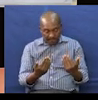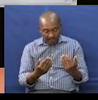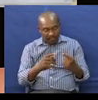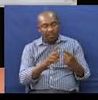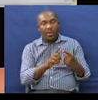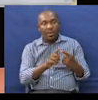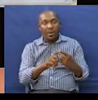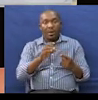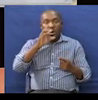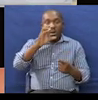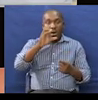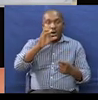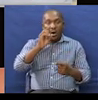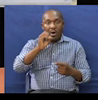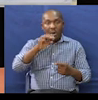communalism.